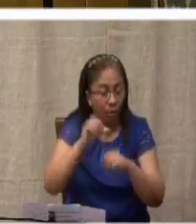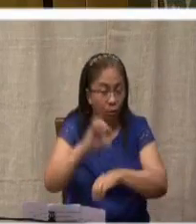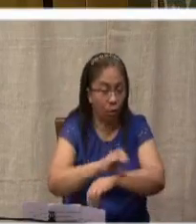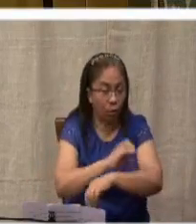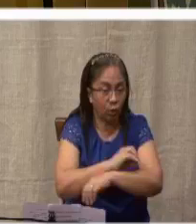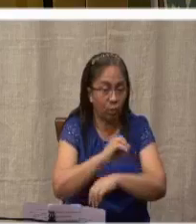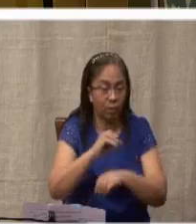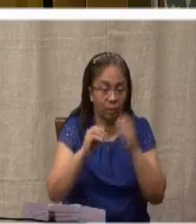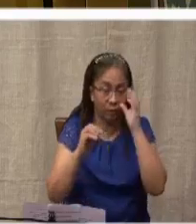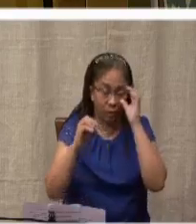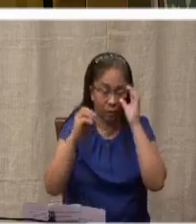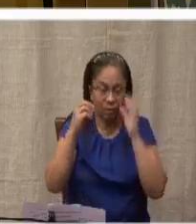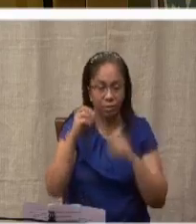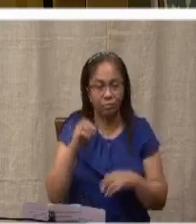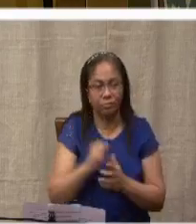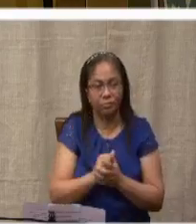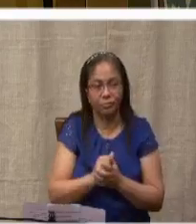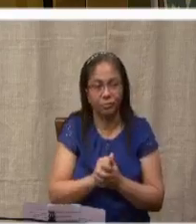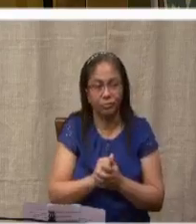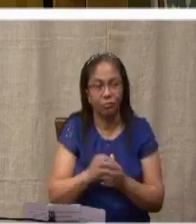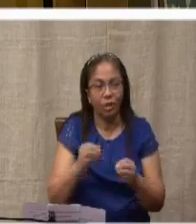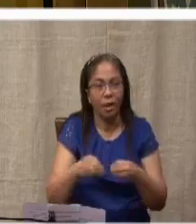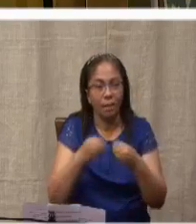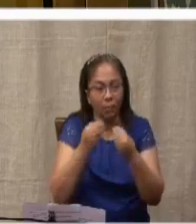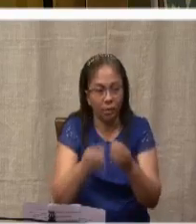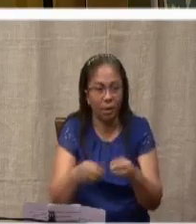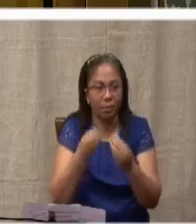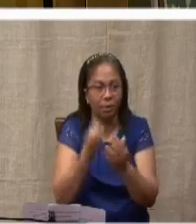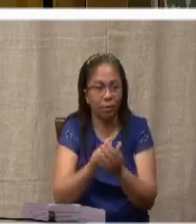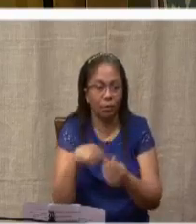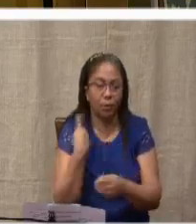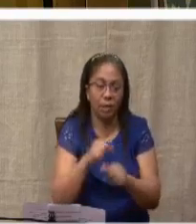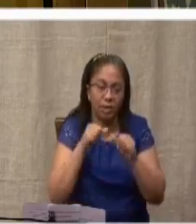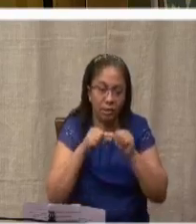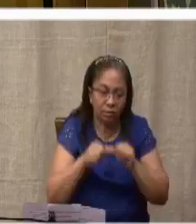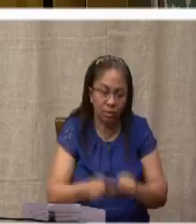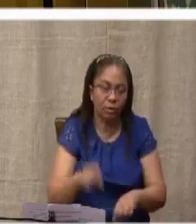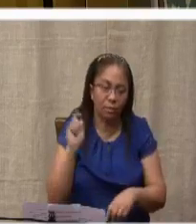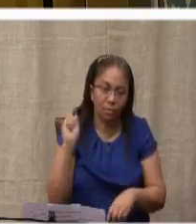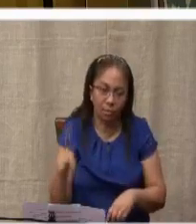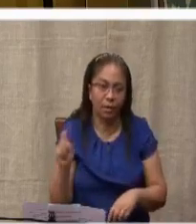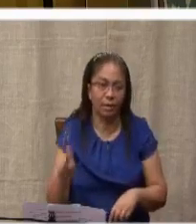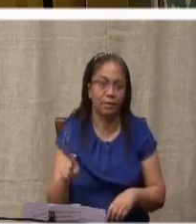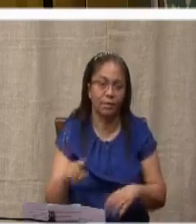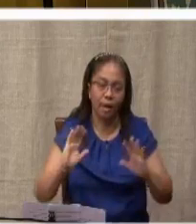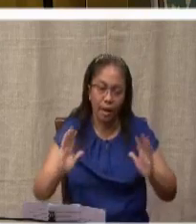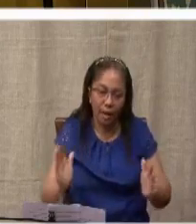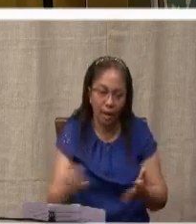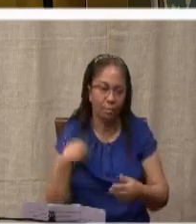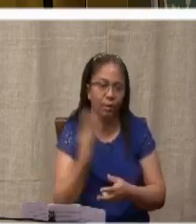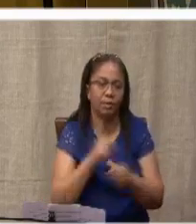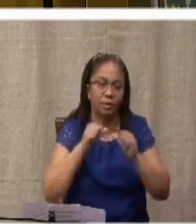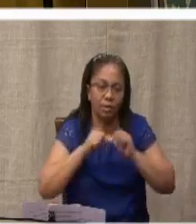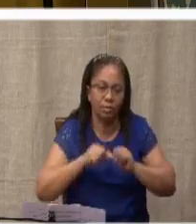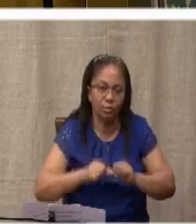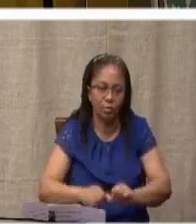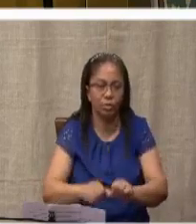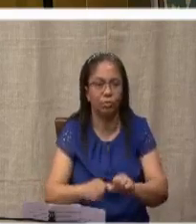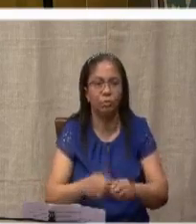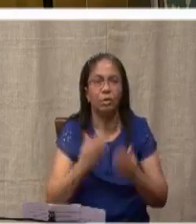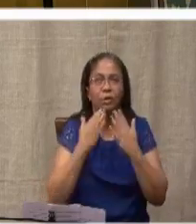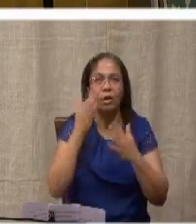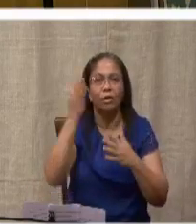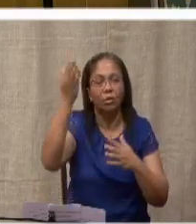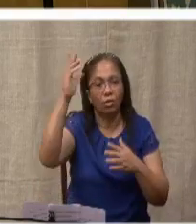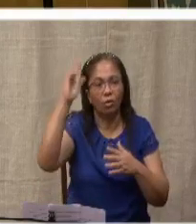catholict.org put in your collection we need to continue going keep helping us you've done amazing and we thank god for that